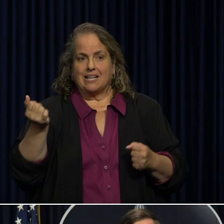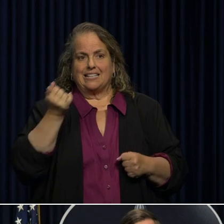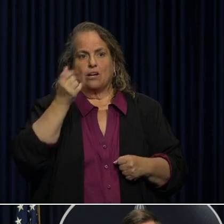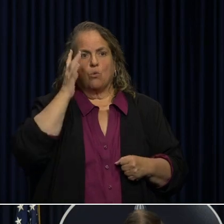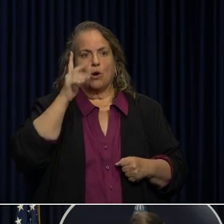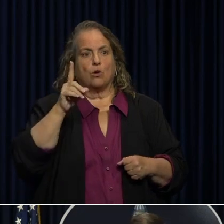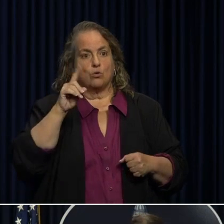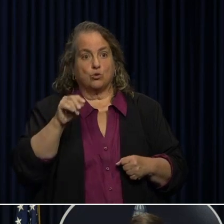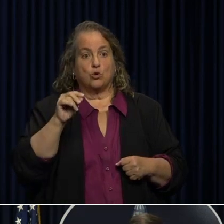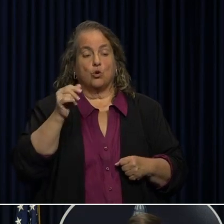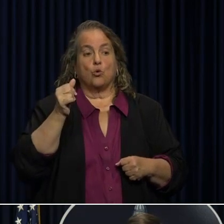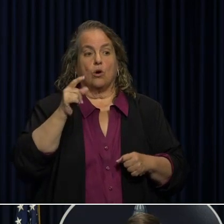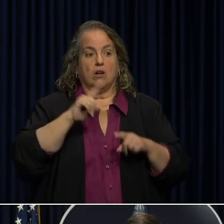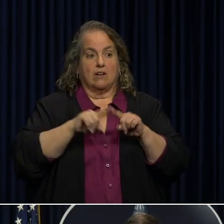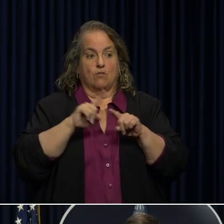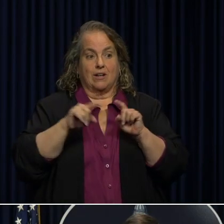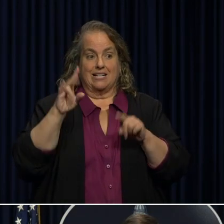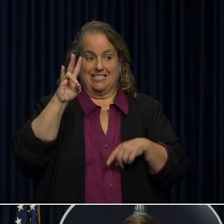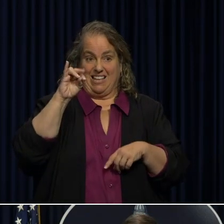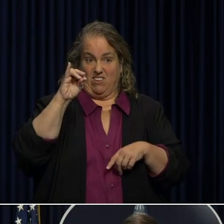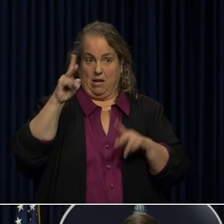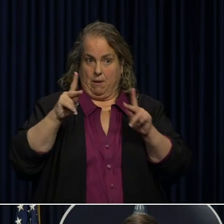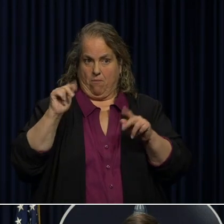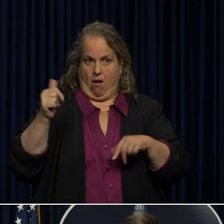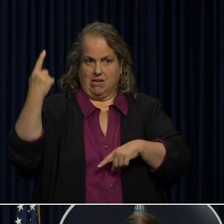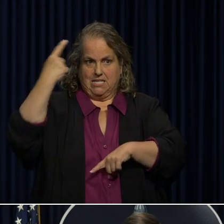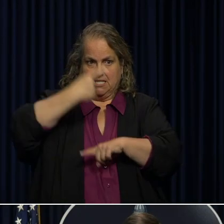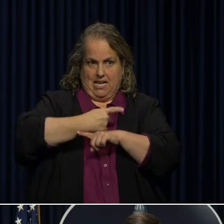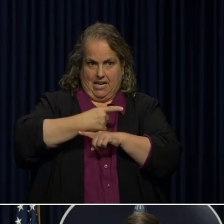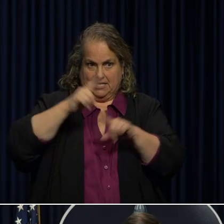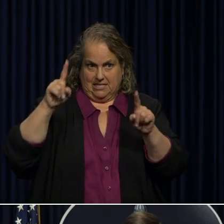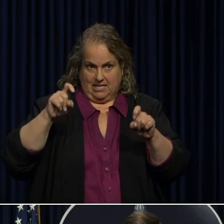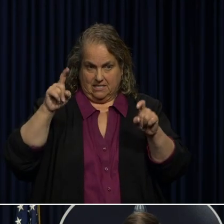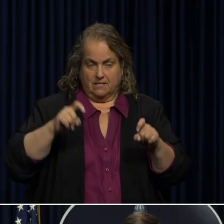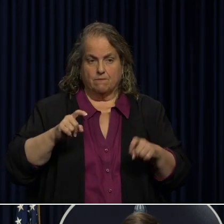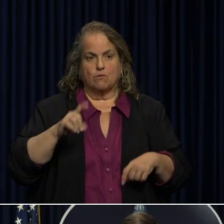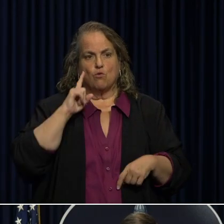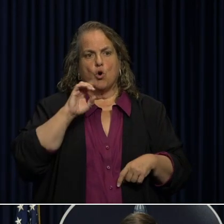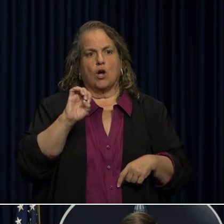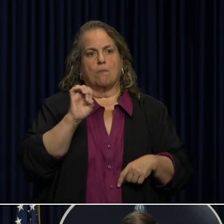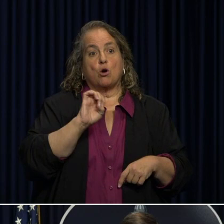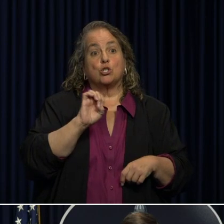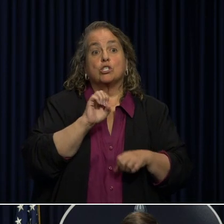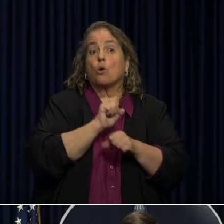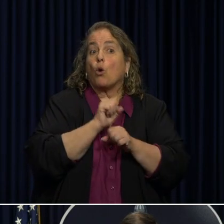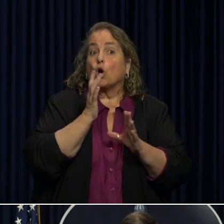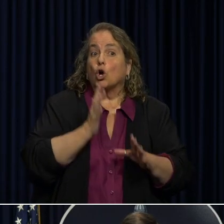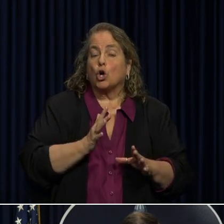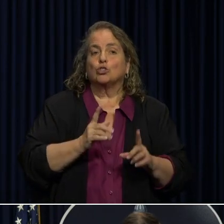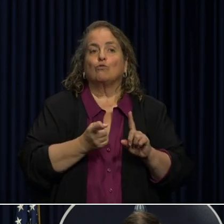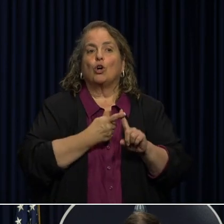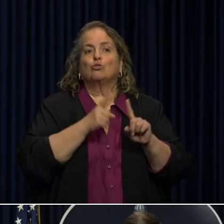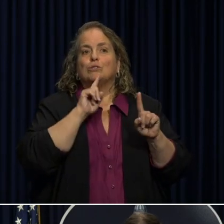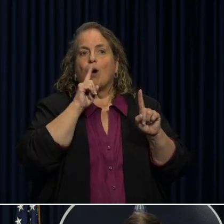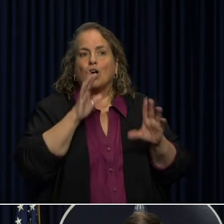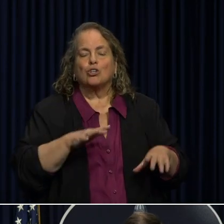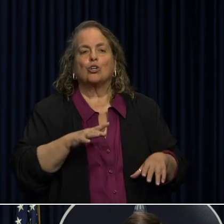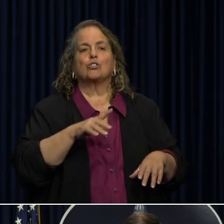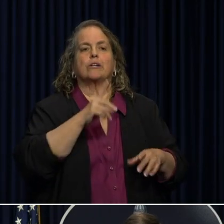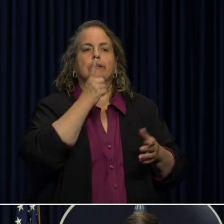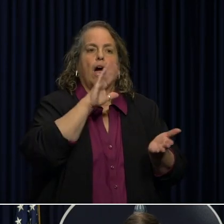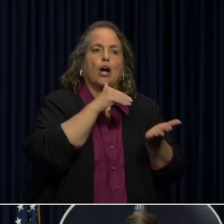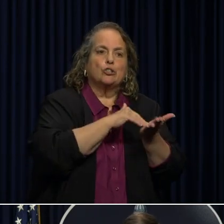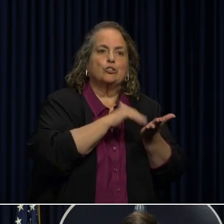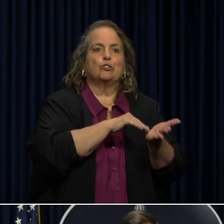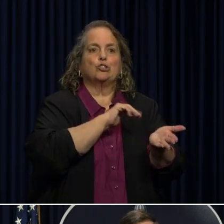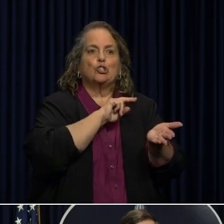Tiebreaker Park in Hopkinsville. Testing is available for emergency workers, first responders, healthcare workers, and anyone exposed to